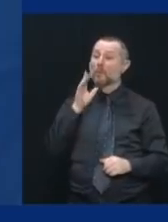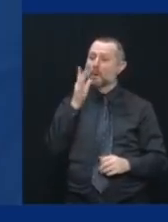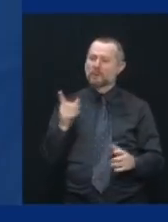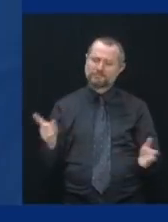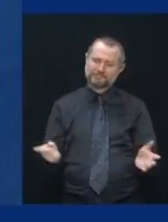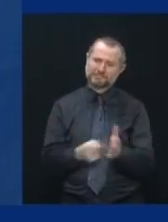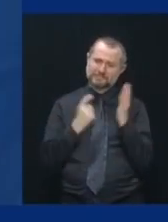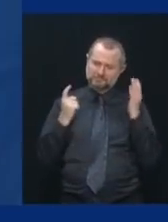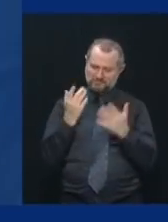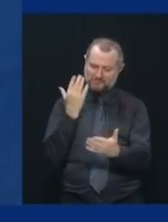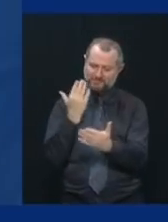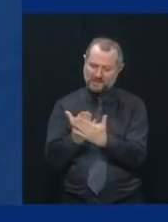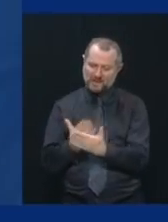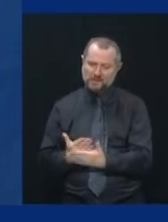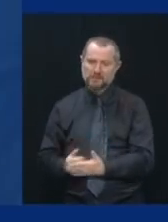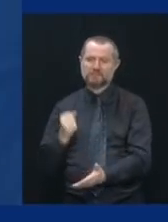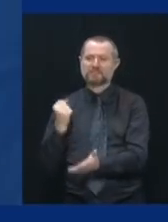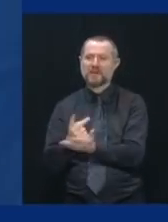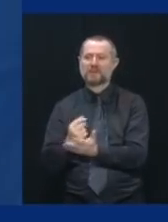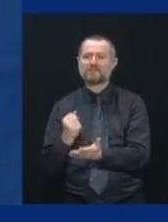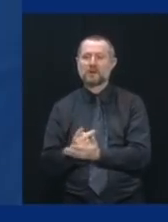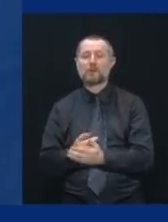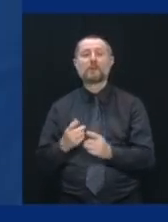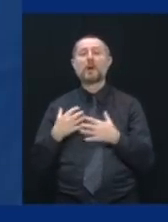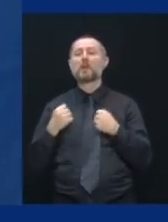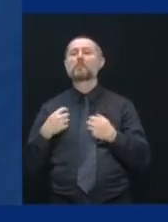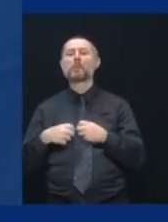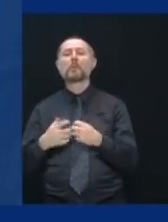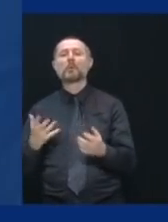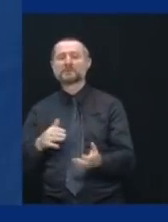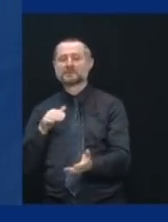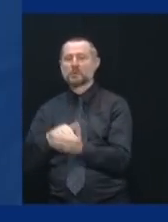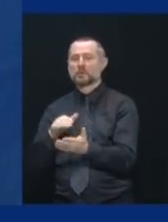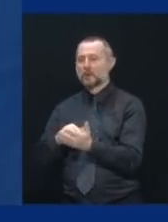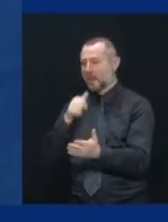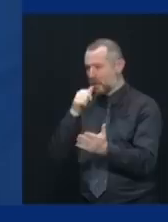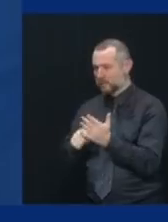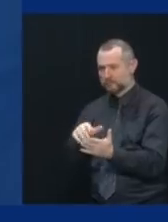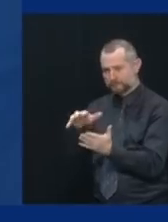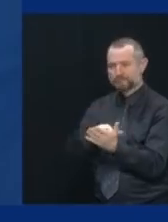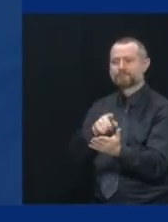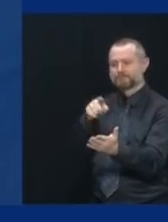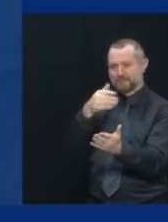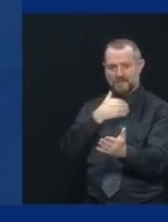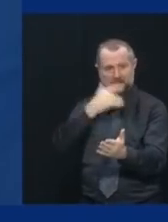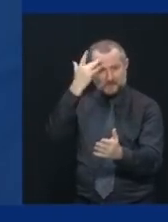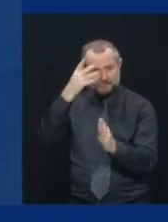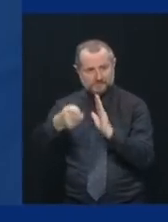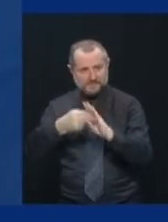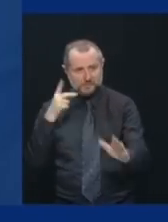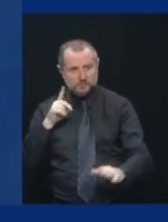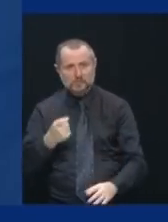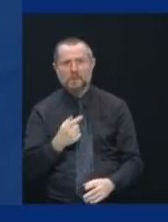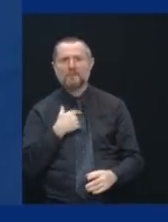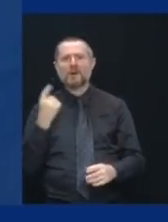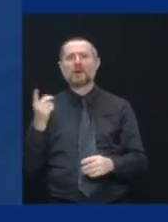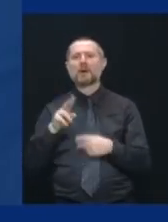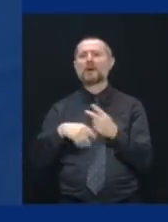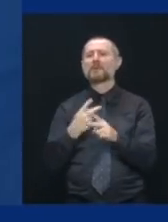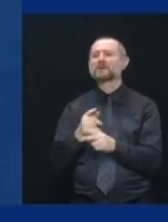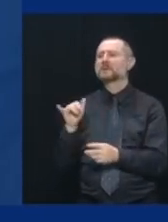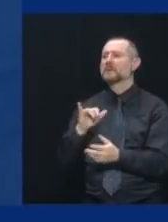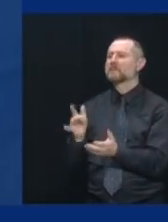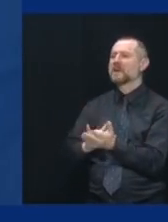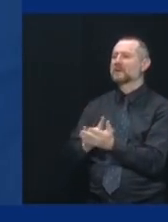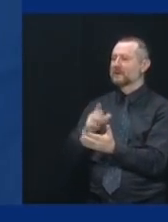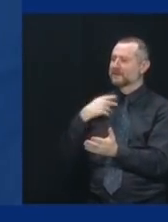comorbidity. People will need to bring a doctor's letter or medical information that evidences